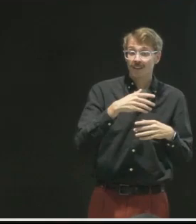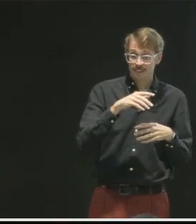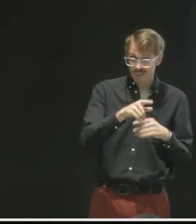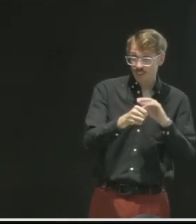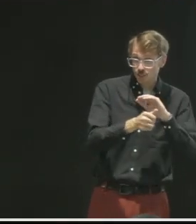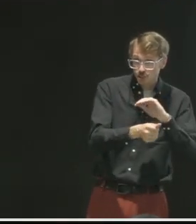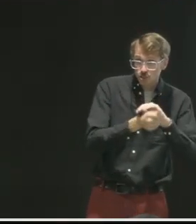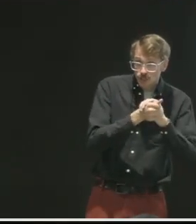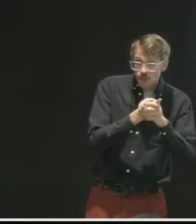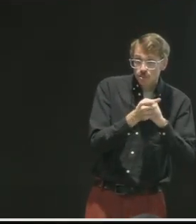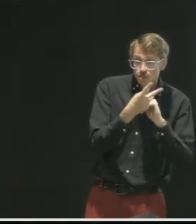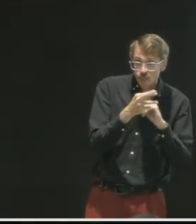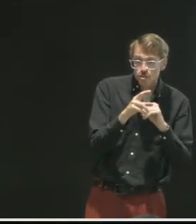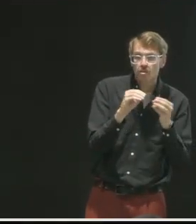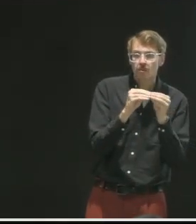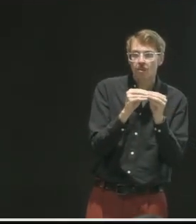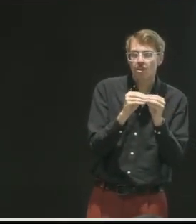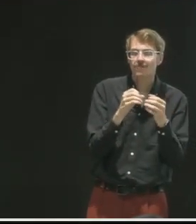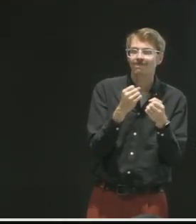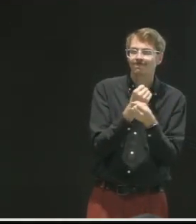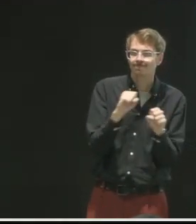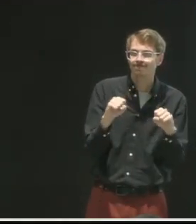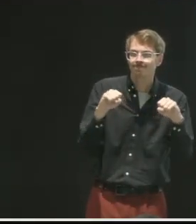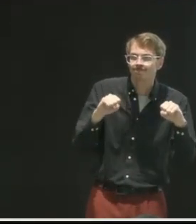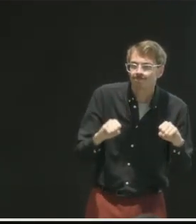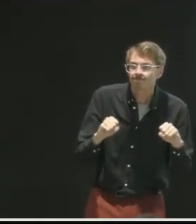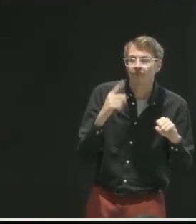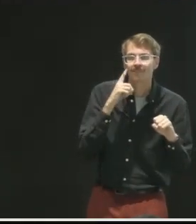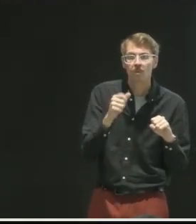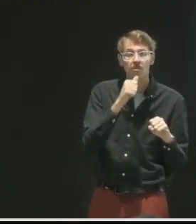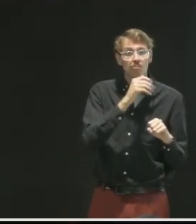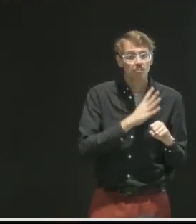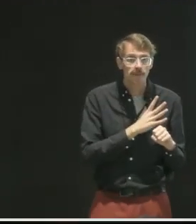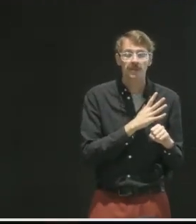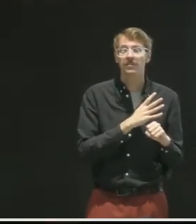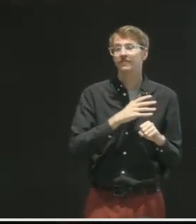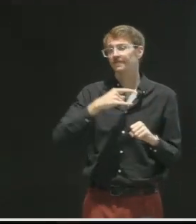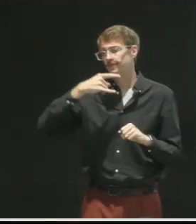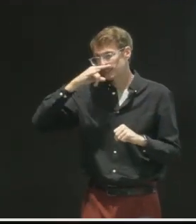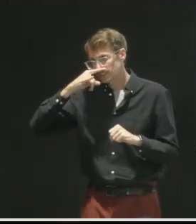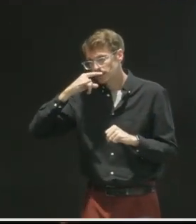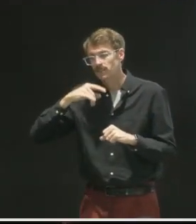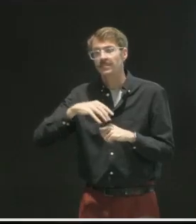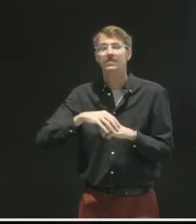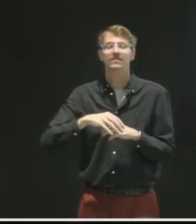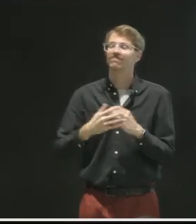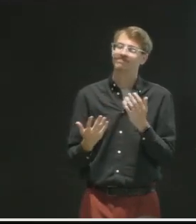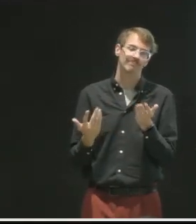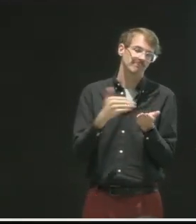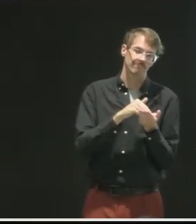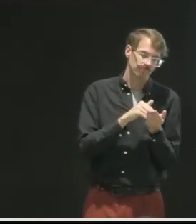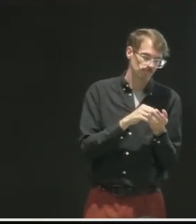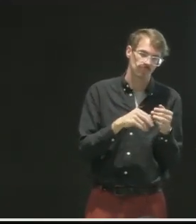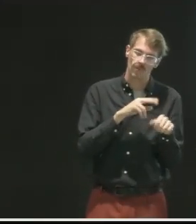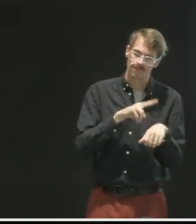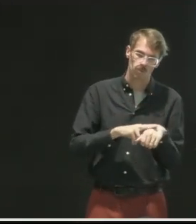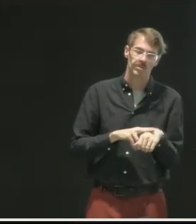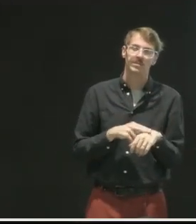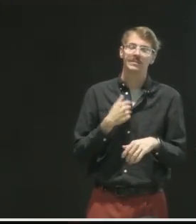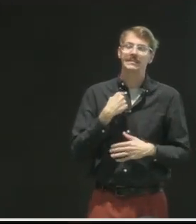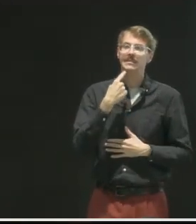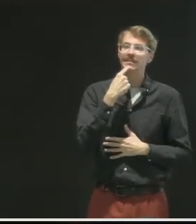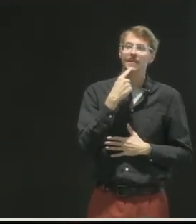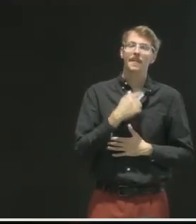for women and the kids. And of course, as I said just now, but this is a really